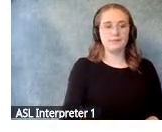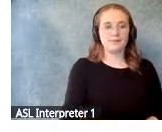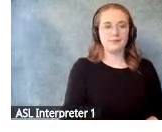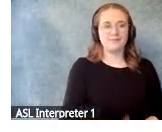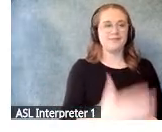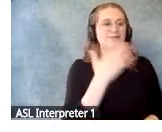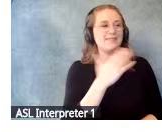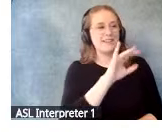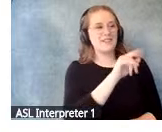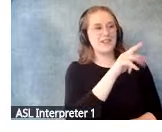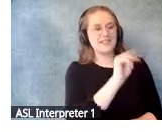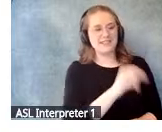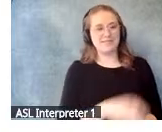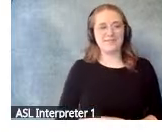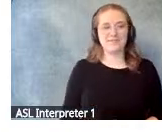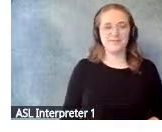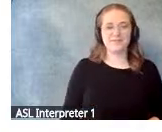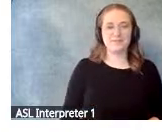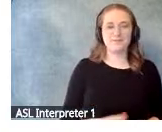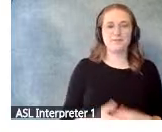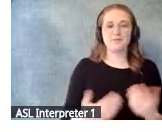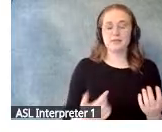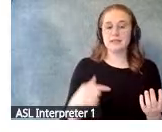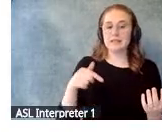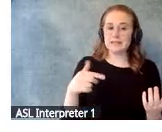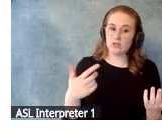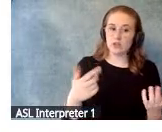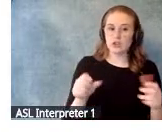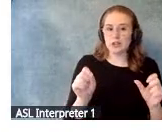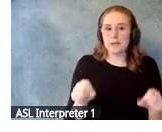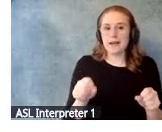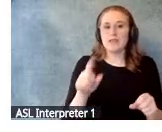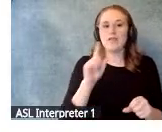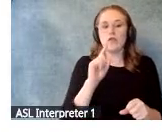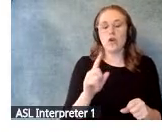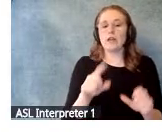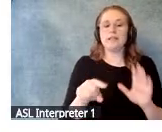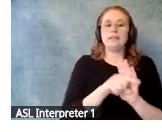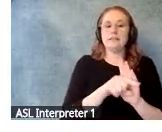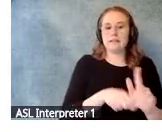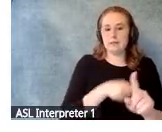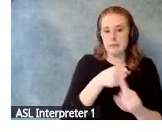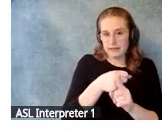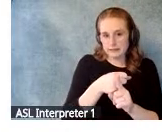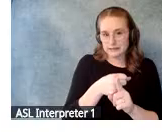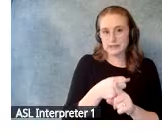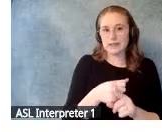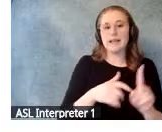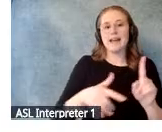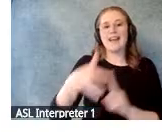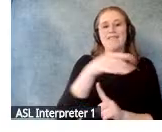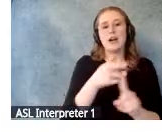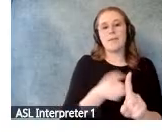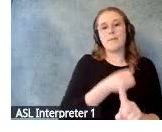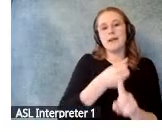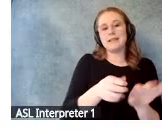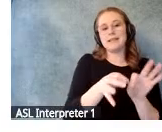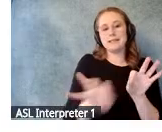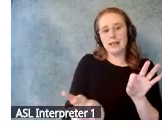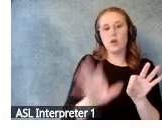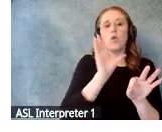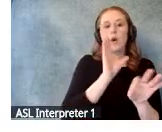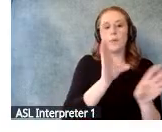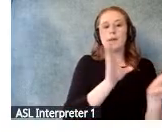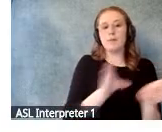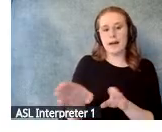Thank you, Justin. So because there is the potential for adverse impacts, an environmental impact statement will be